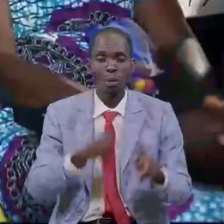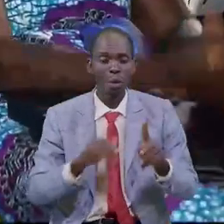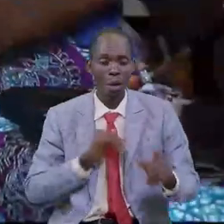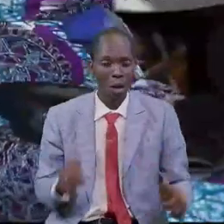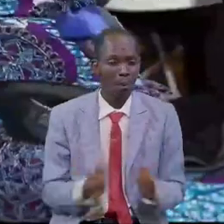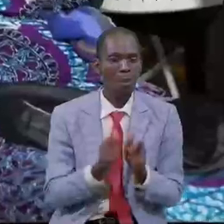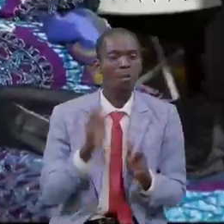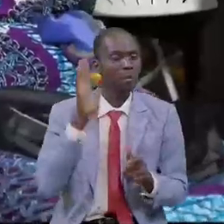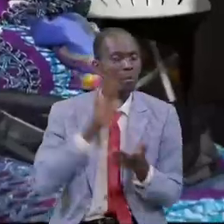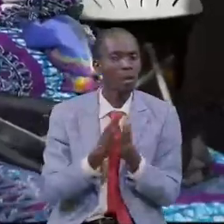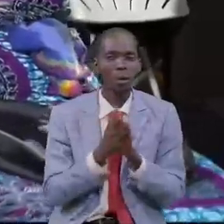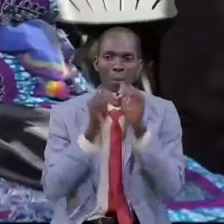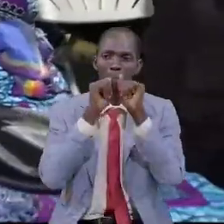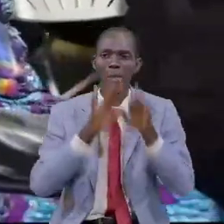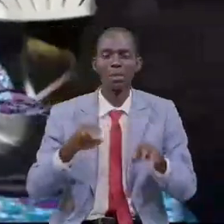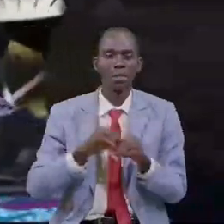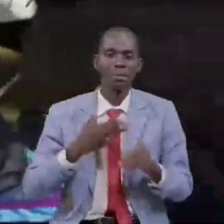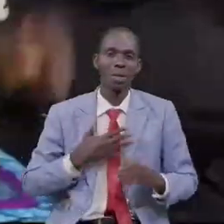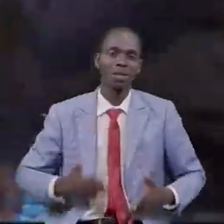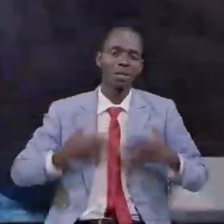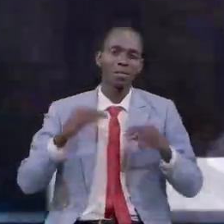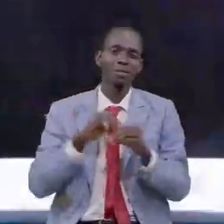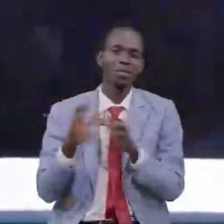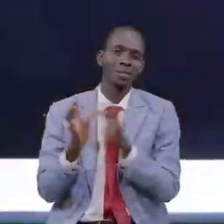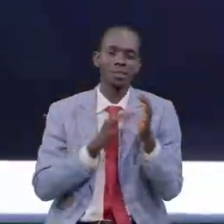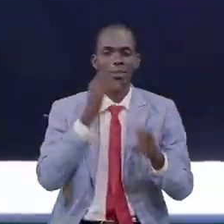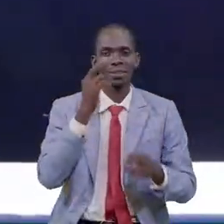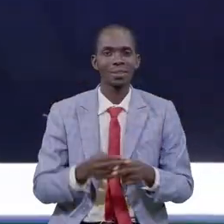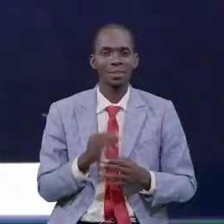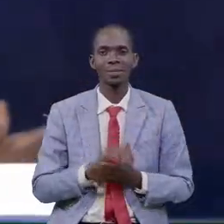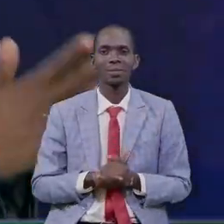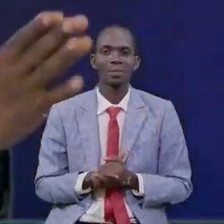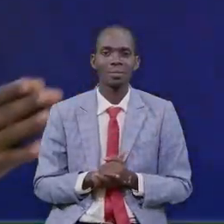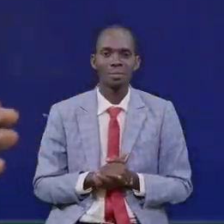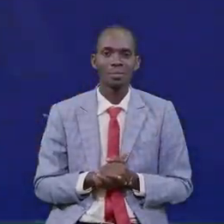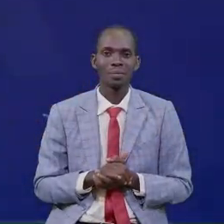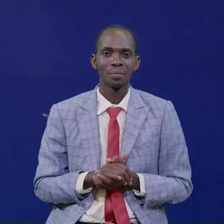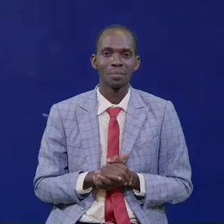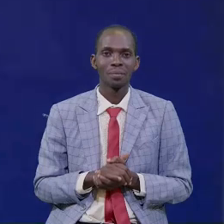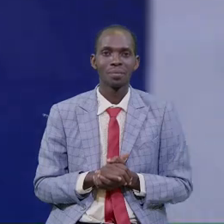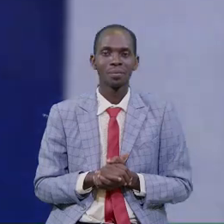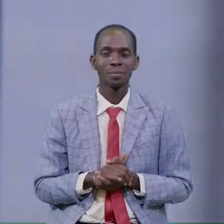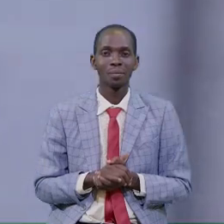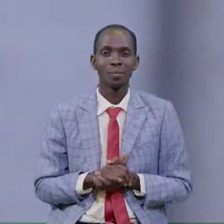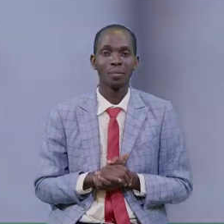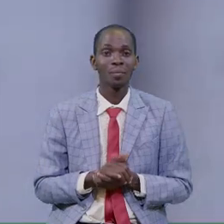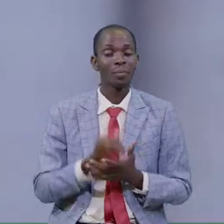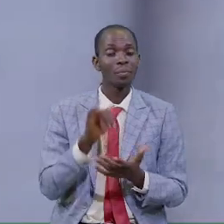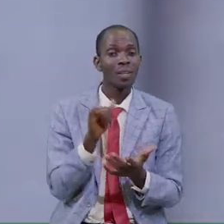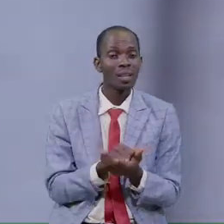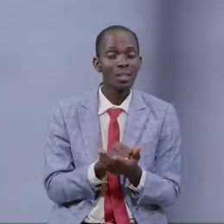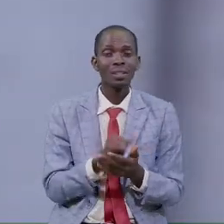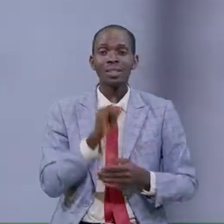Life. Toute personne que je rencontre sera une bénédiction pour ma vie. That is how